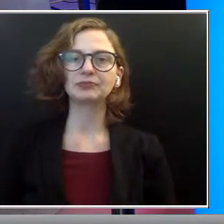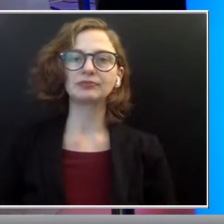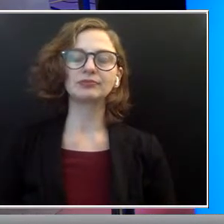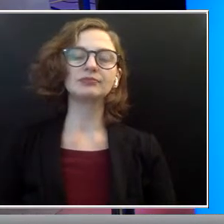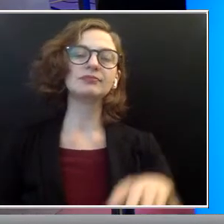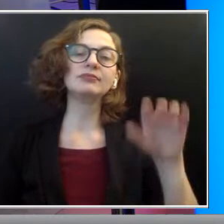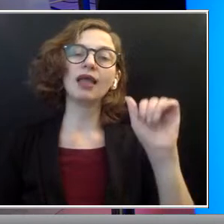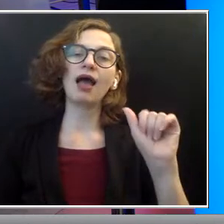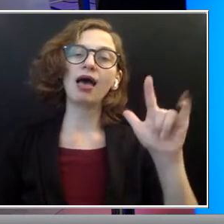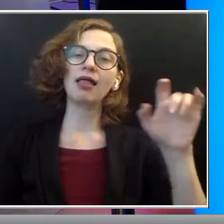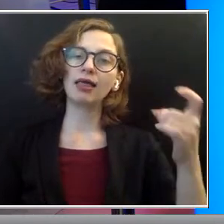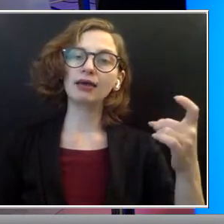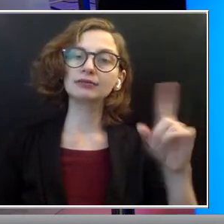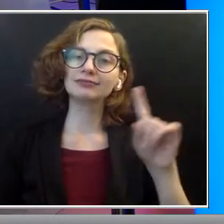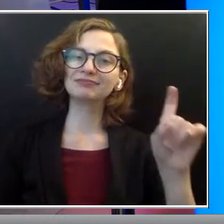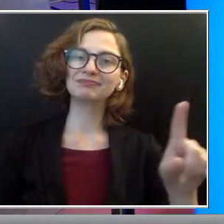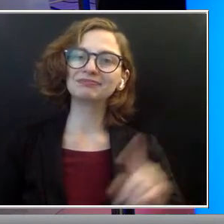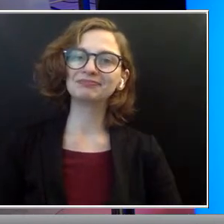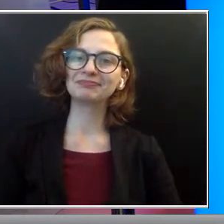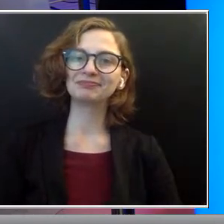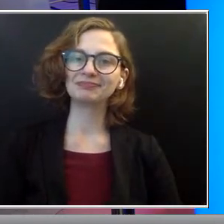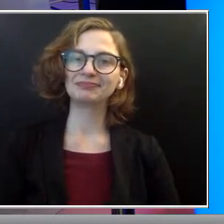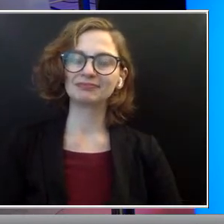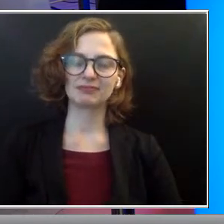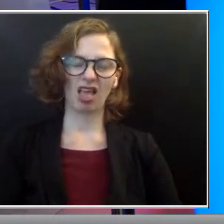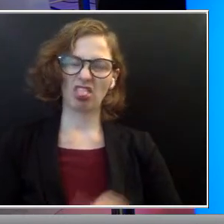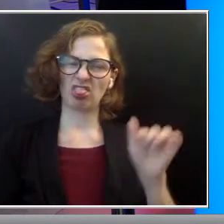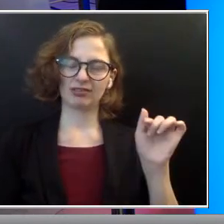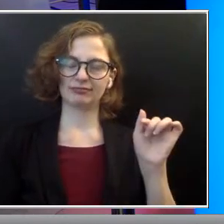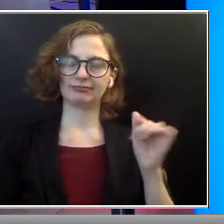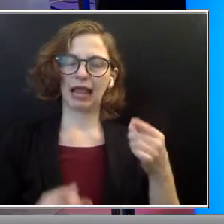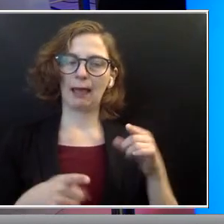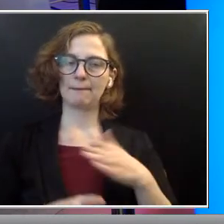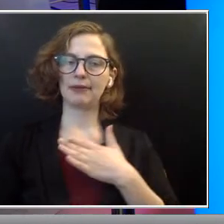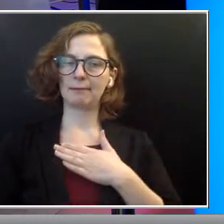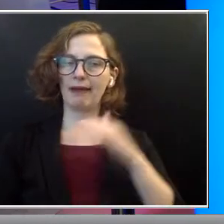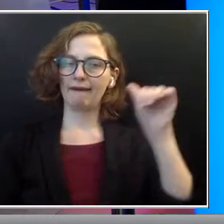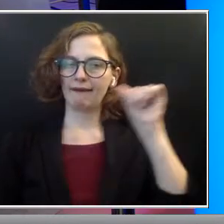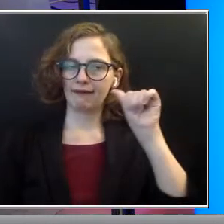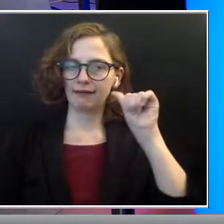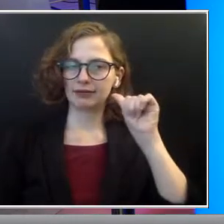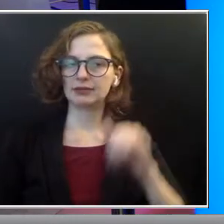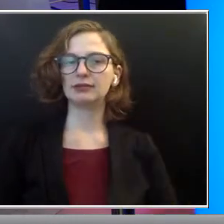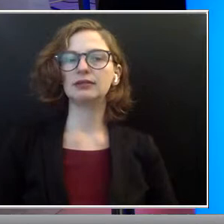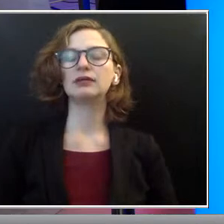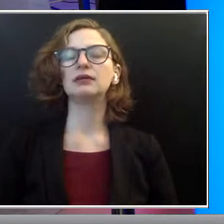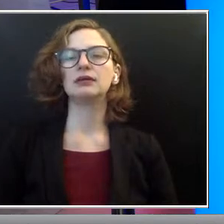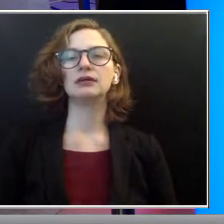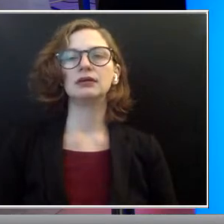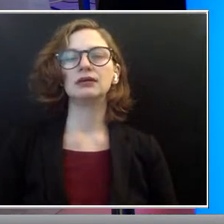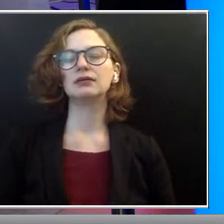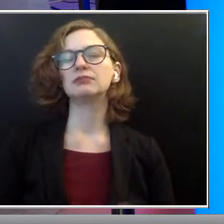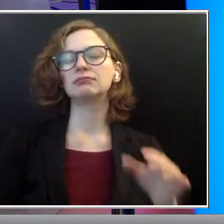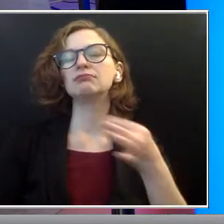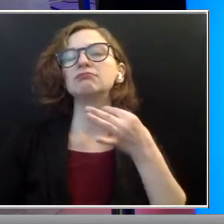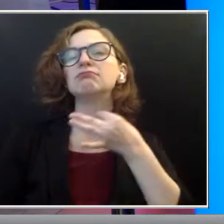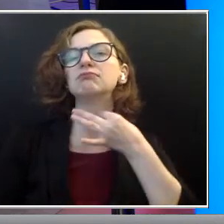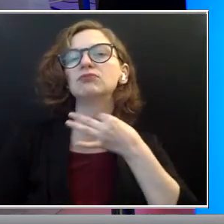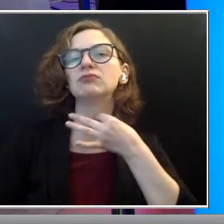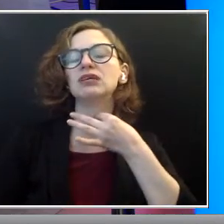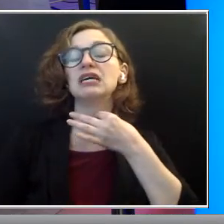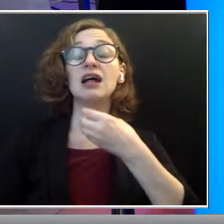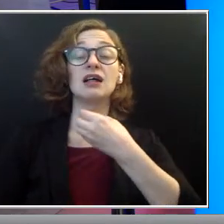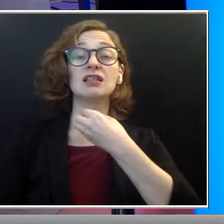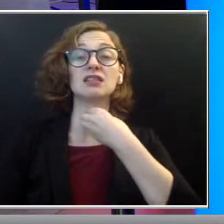and this happened to my aunt. Alice wants to know, why do some people's eyes bulge out from thyroid problems? Is it